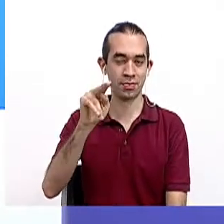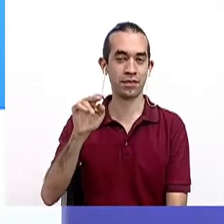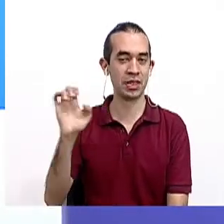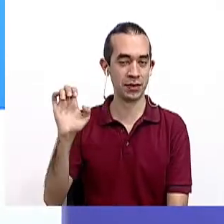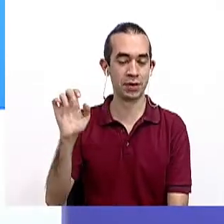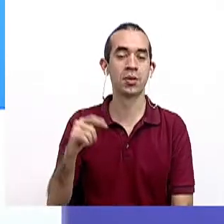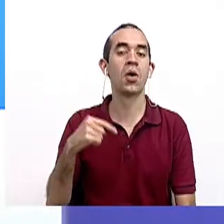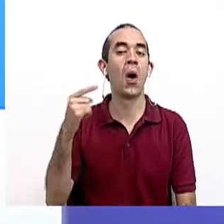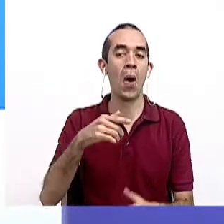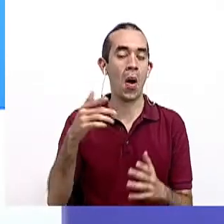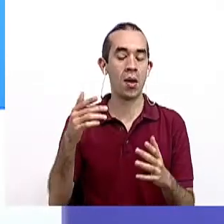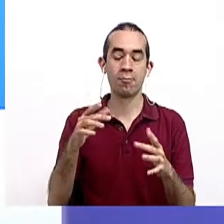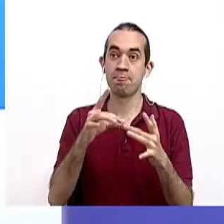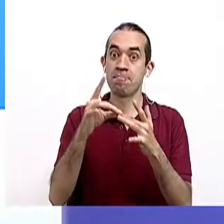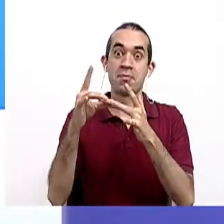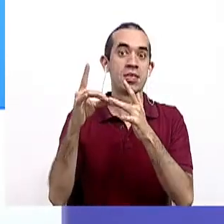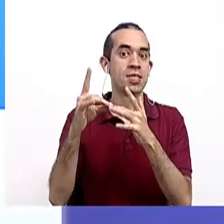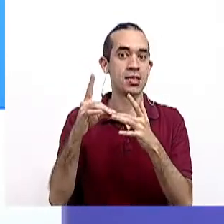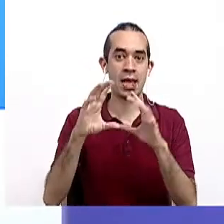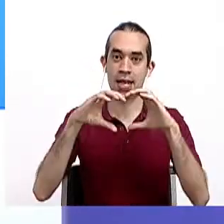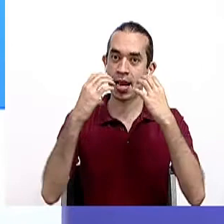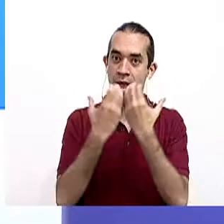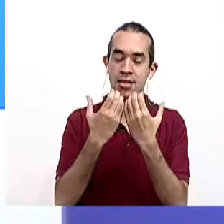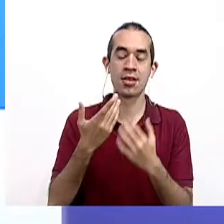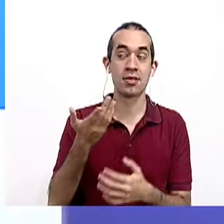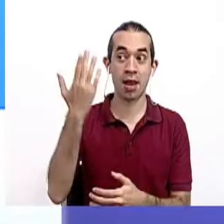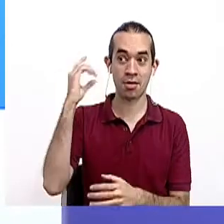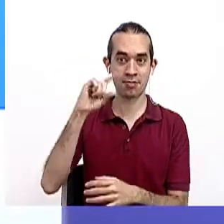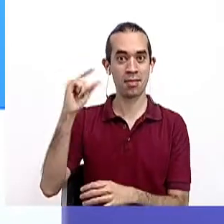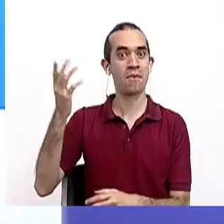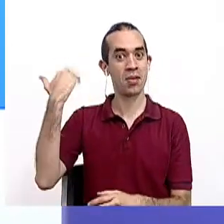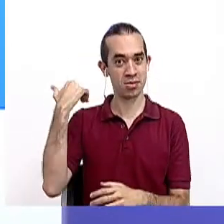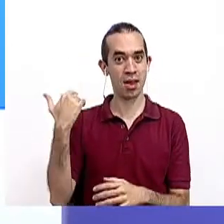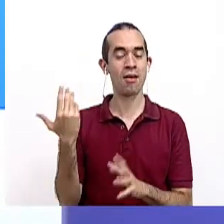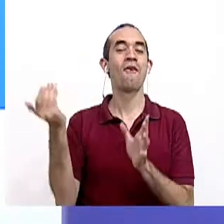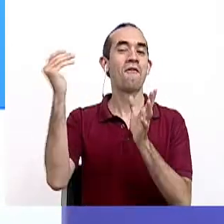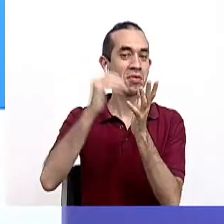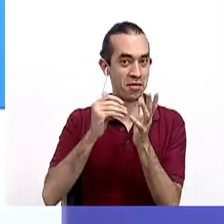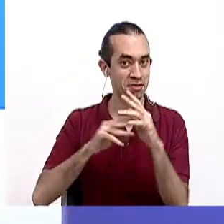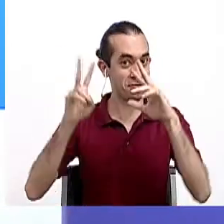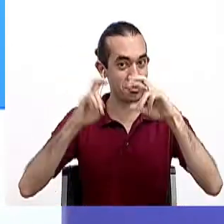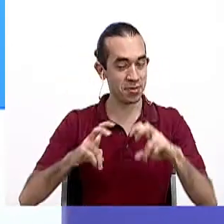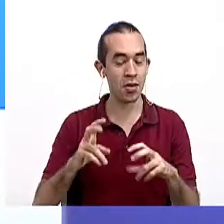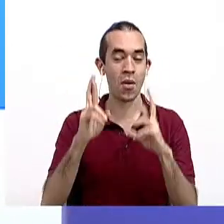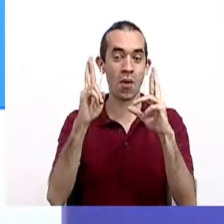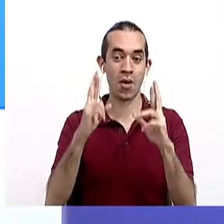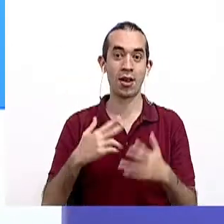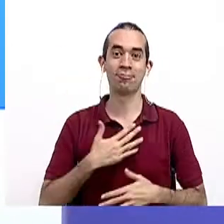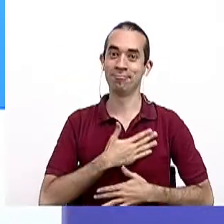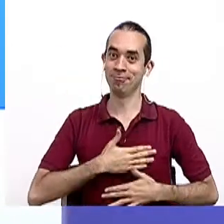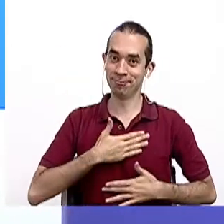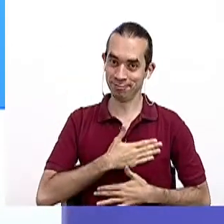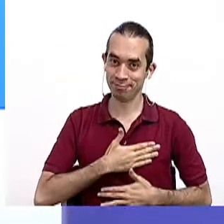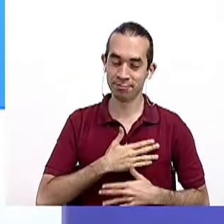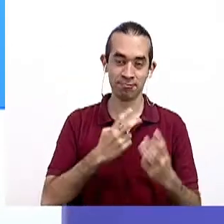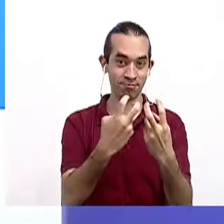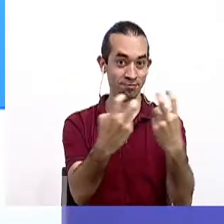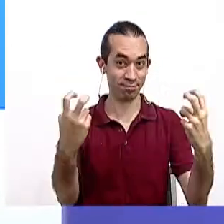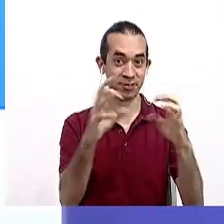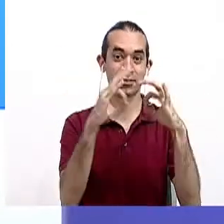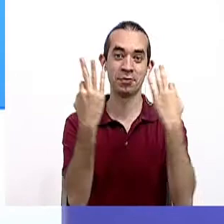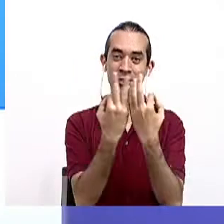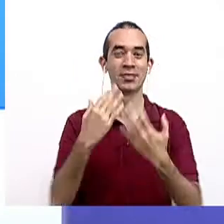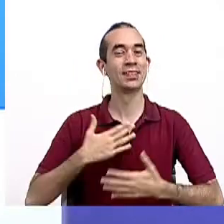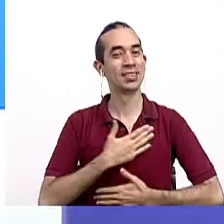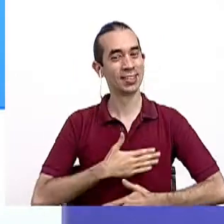going to review what we studied in our previous week, okay? So I hope you have fun, sit in family, and enjoy.